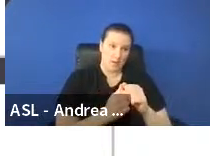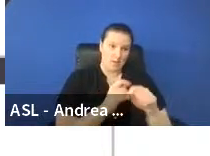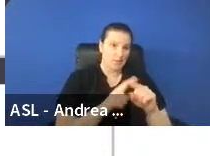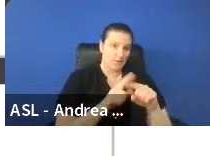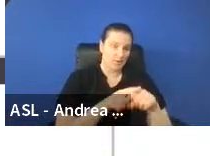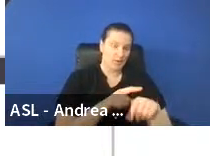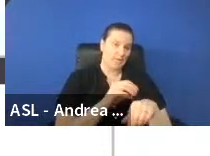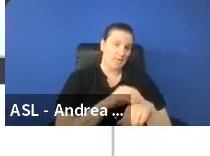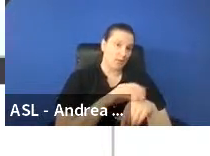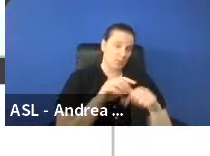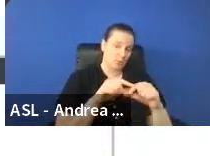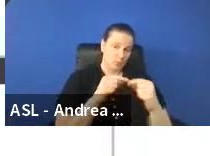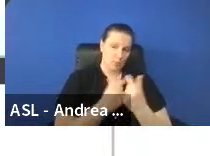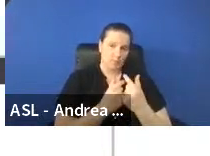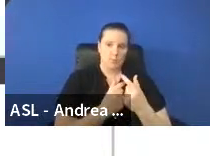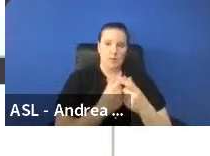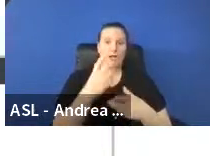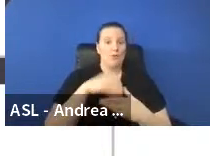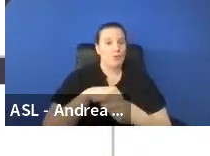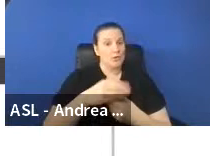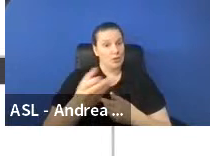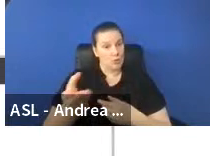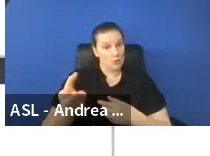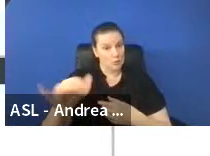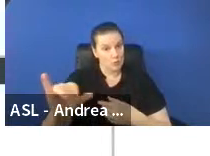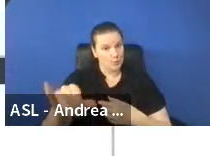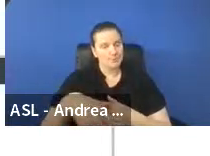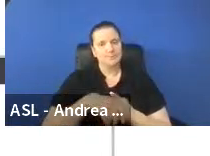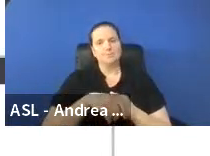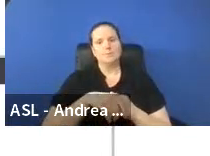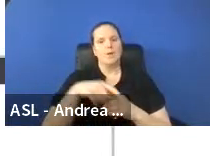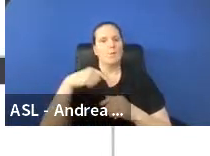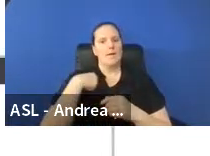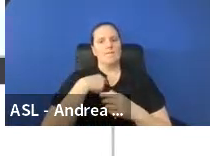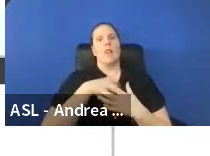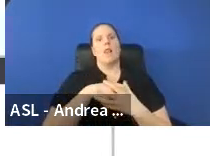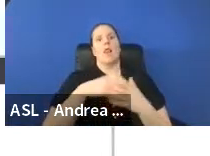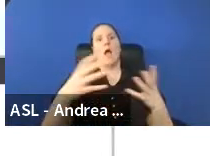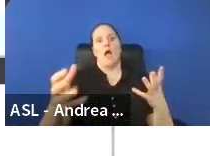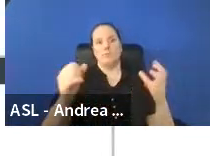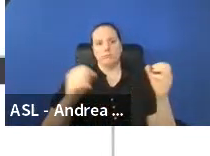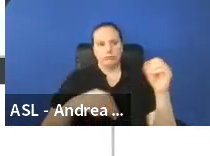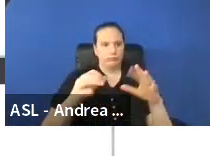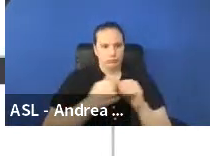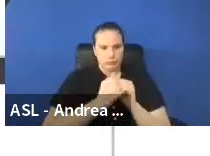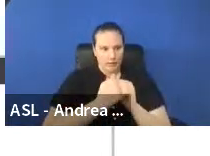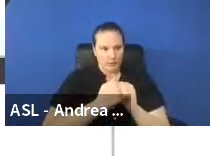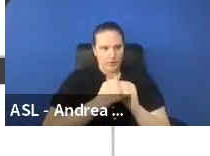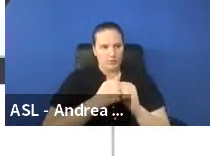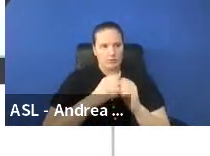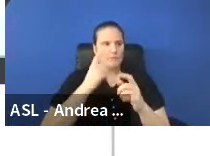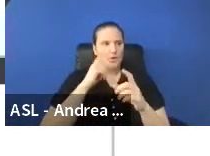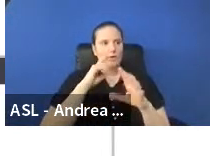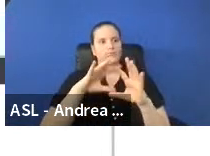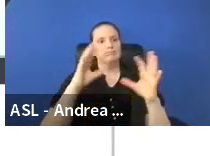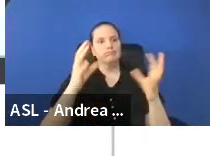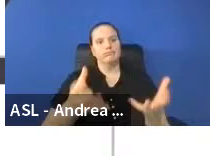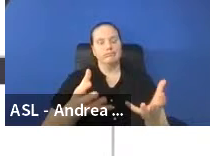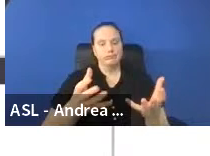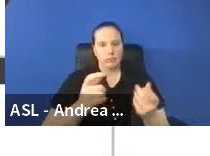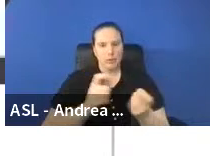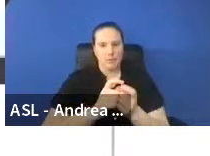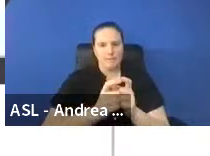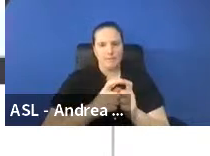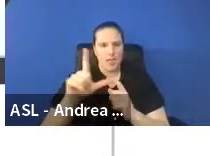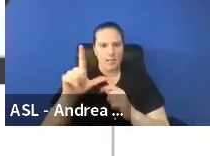groups, including you. We have a lot to put together to get to this holistic modified